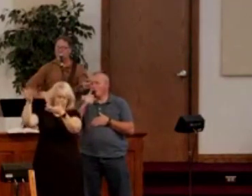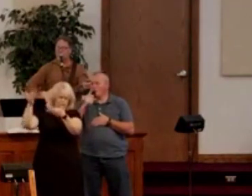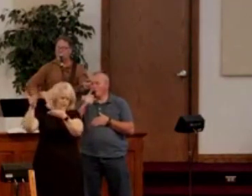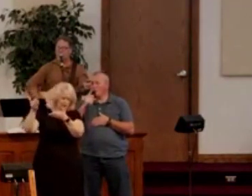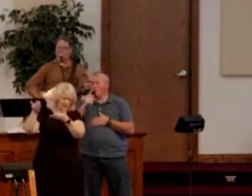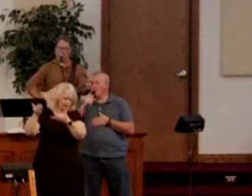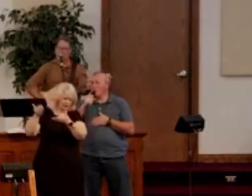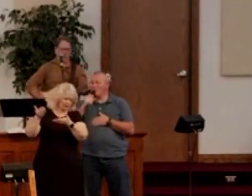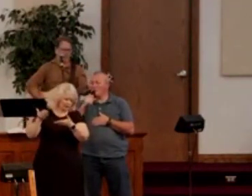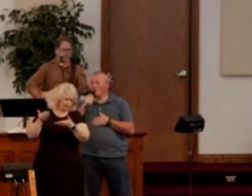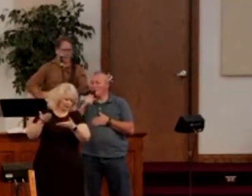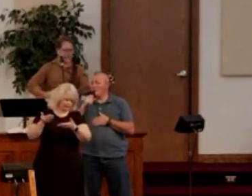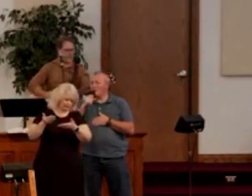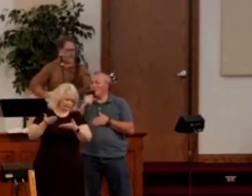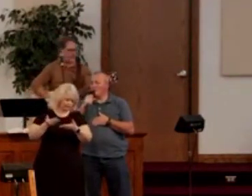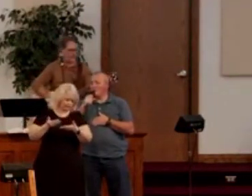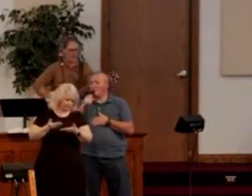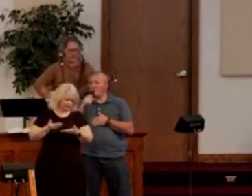Restore to me.